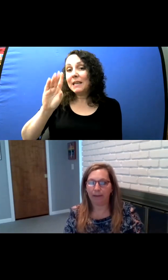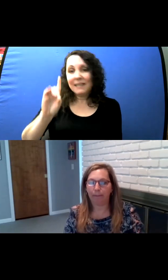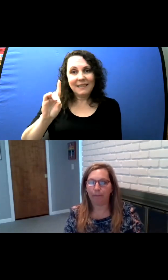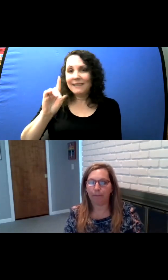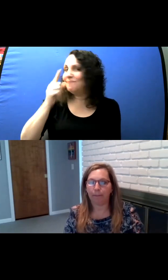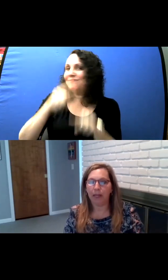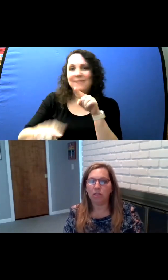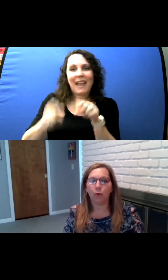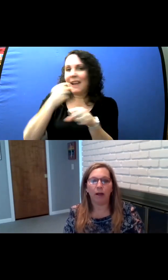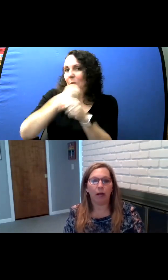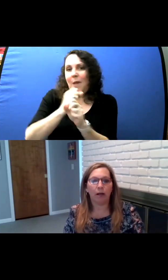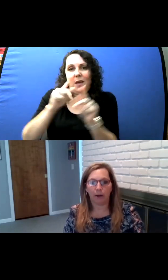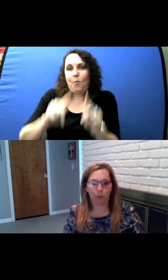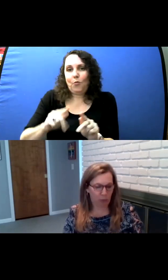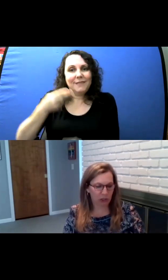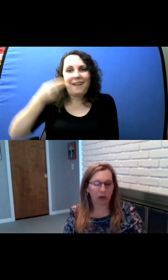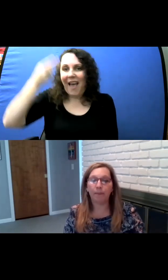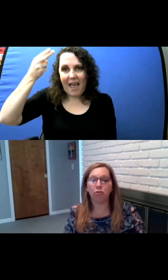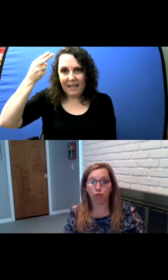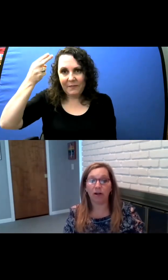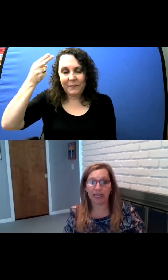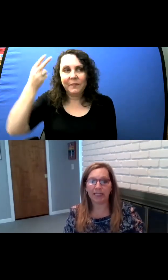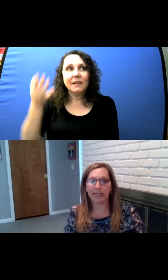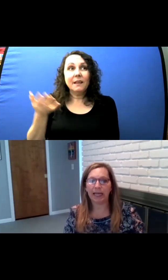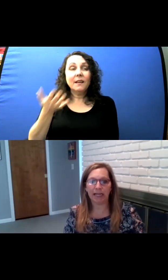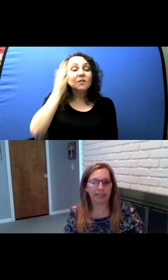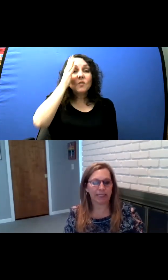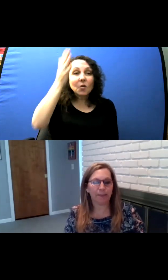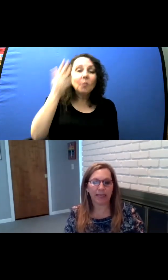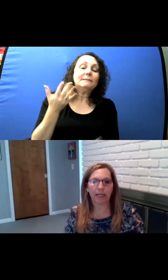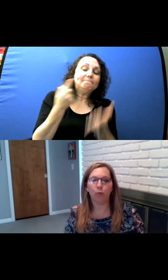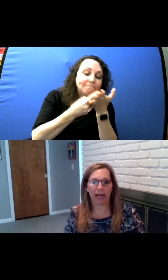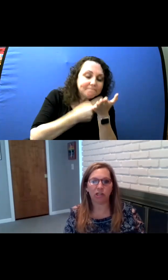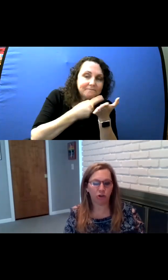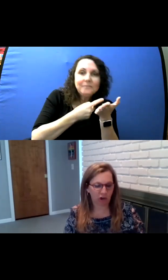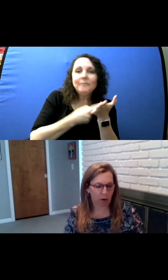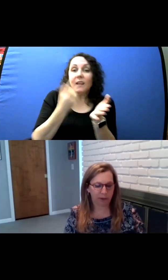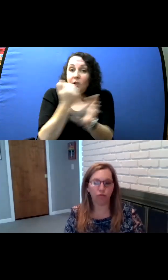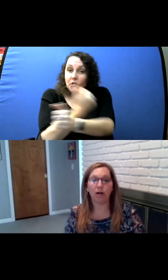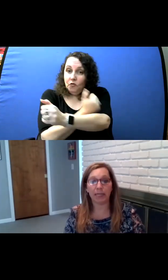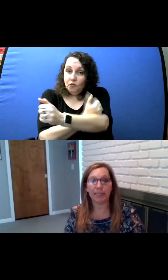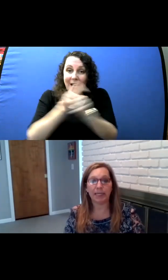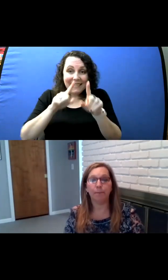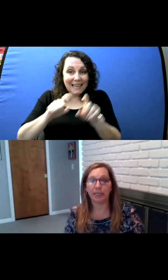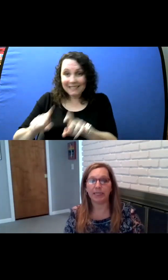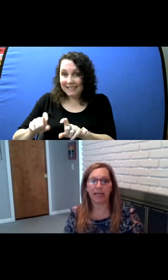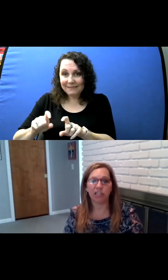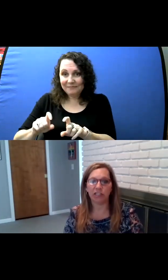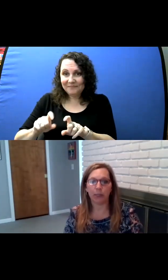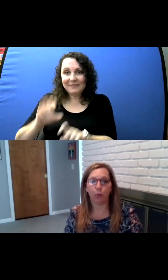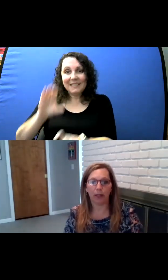high. So we'll talk about drug testing, and CBD will not show up in drug testing,